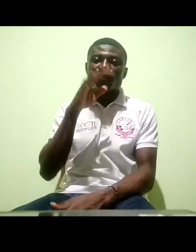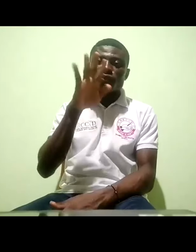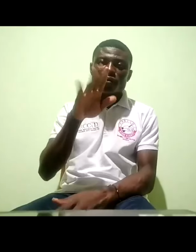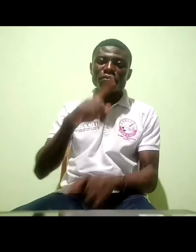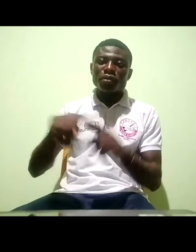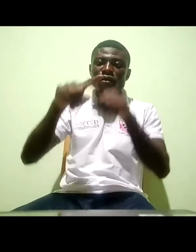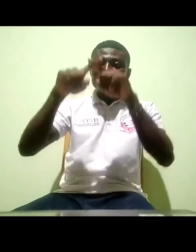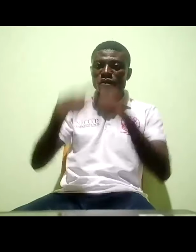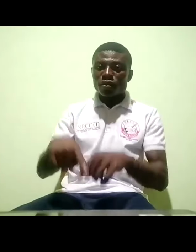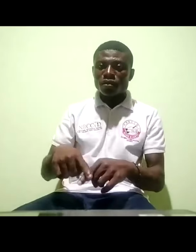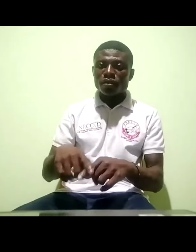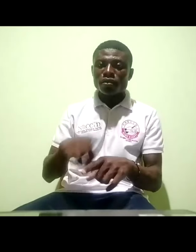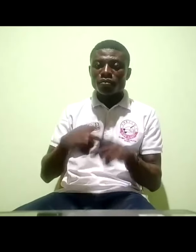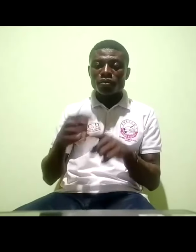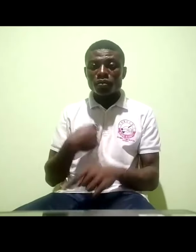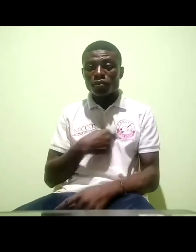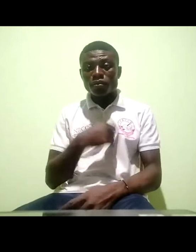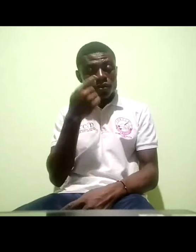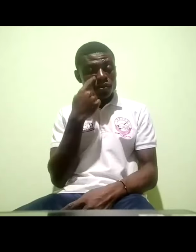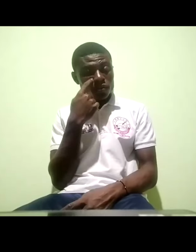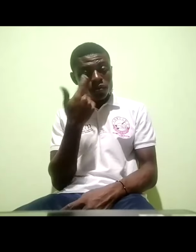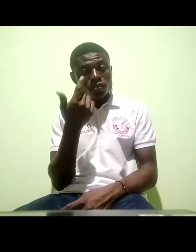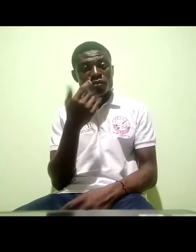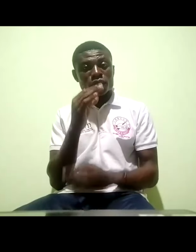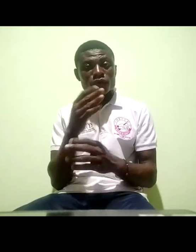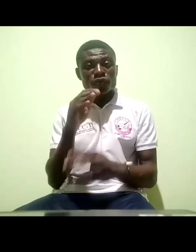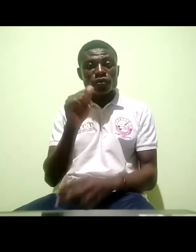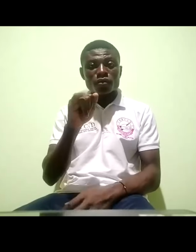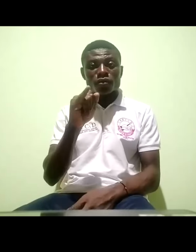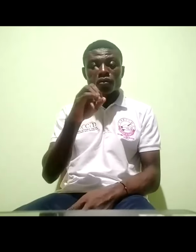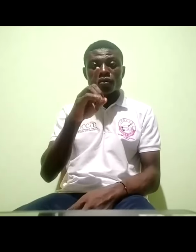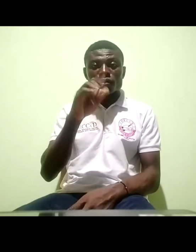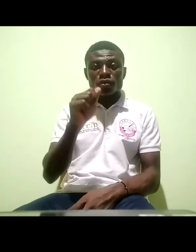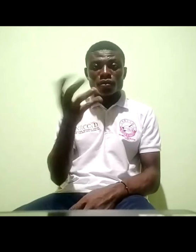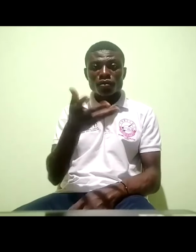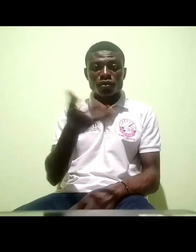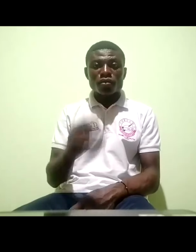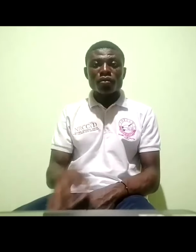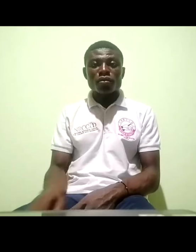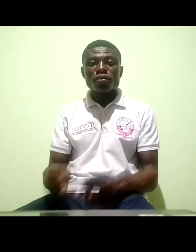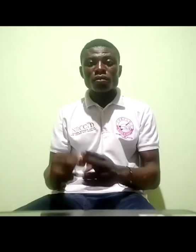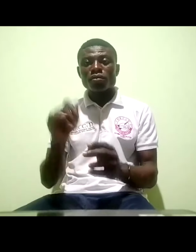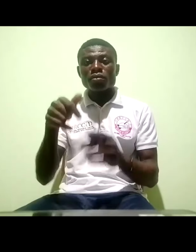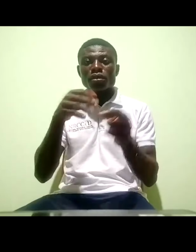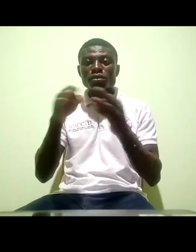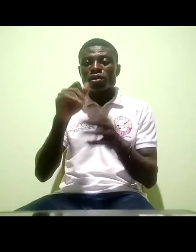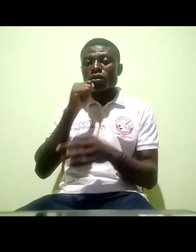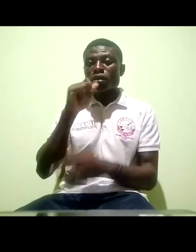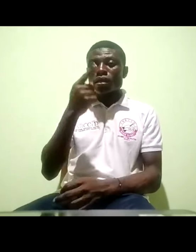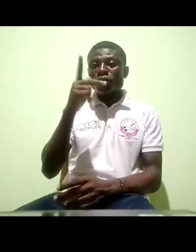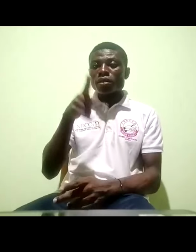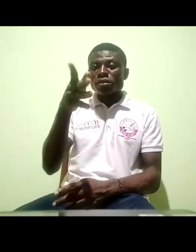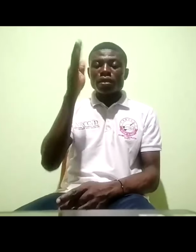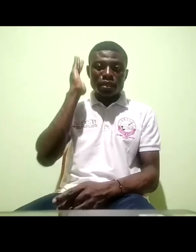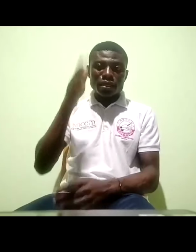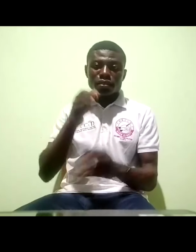age. But let me see if Ida is here. Ida Alote, I'm unmuting you to kind of throw a light on that for her, please.